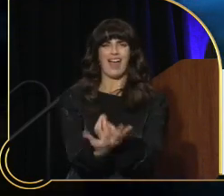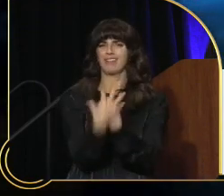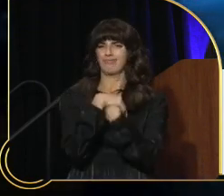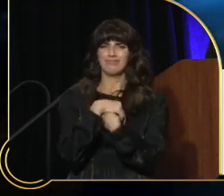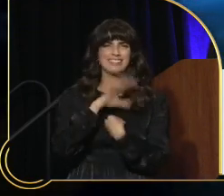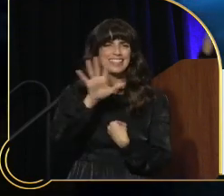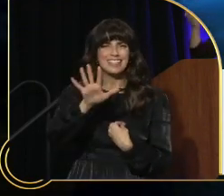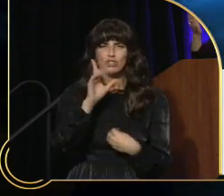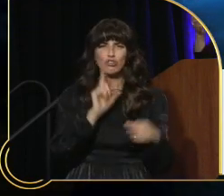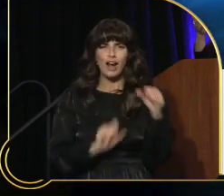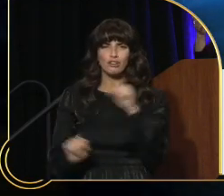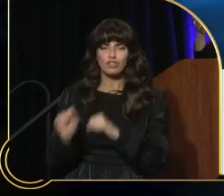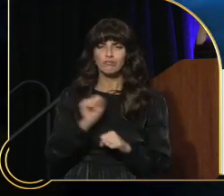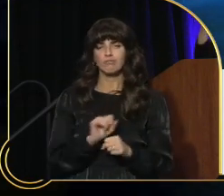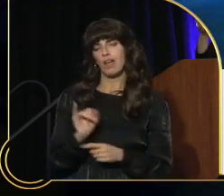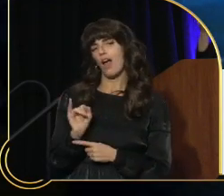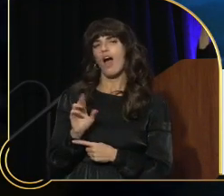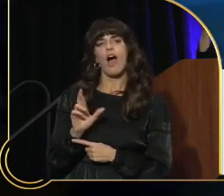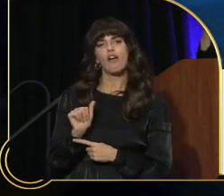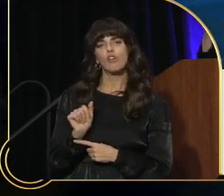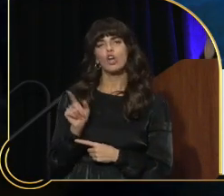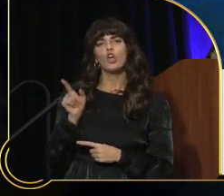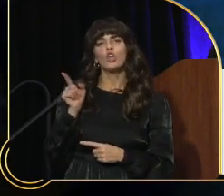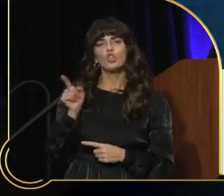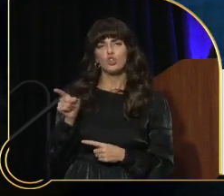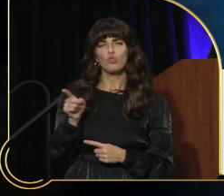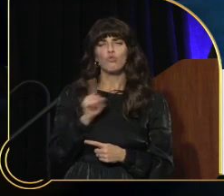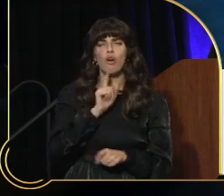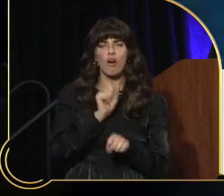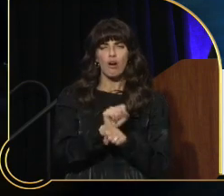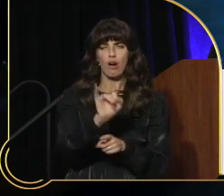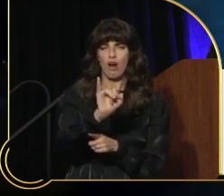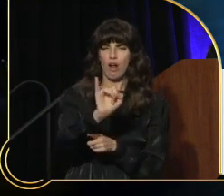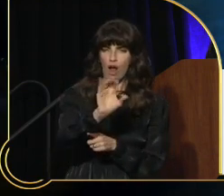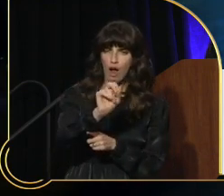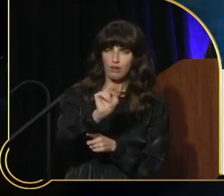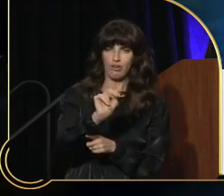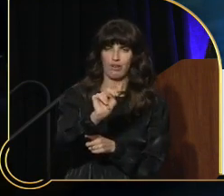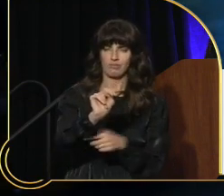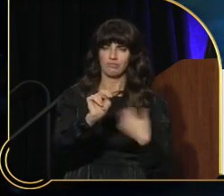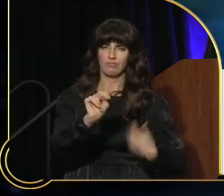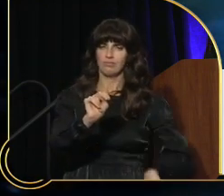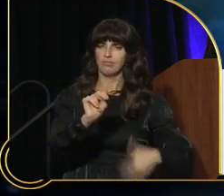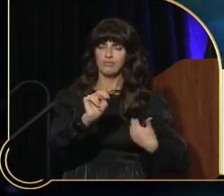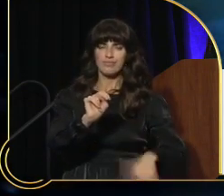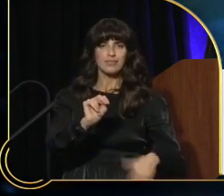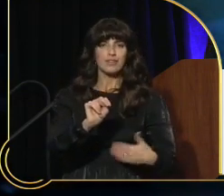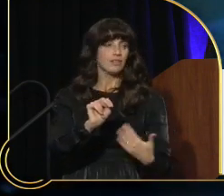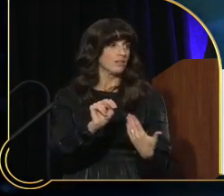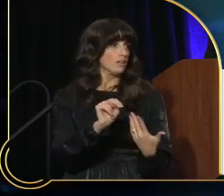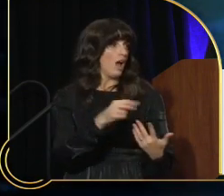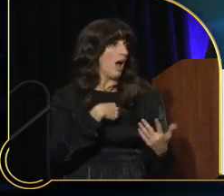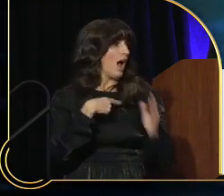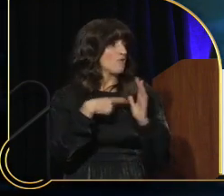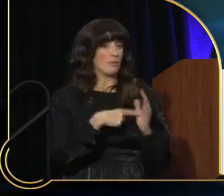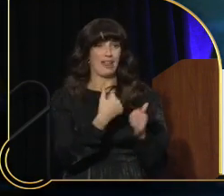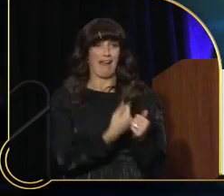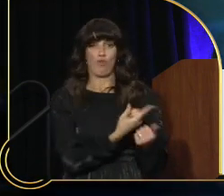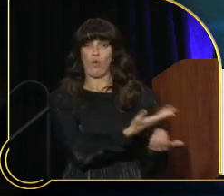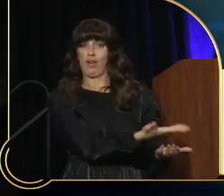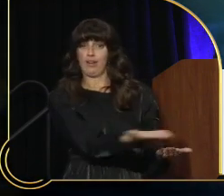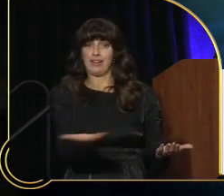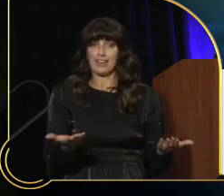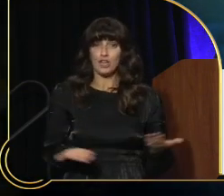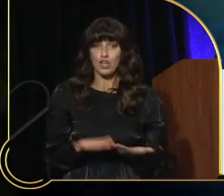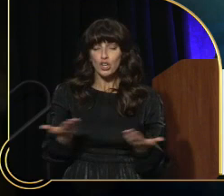effort. Ira, you are an icon and a treasure. on behalf of everyone here, on behalf